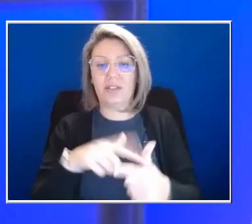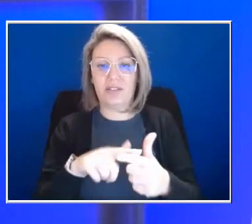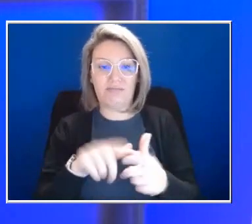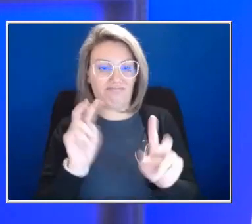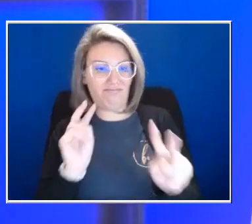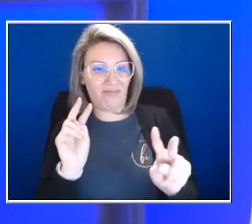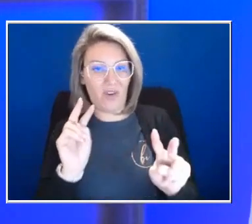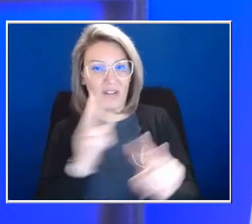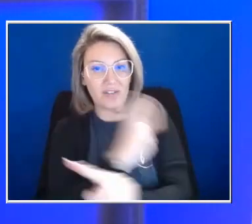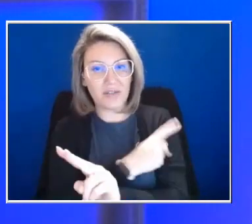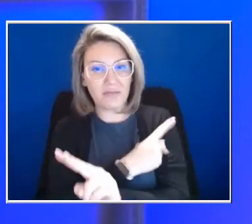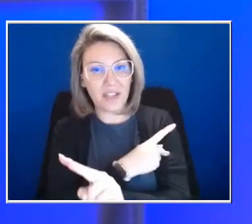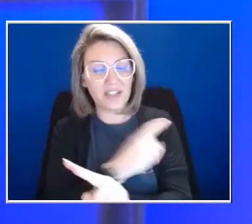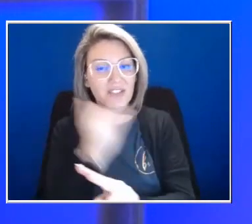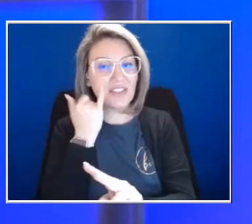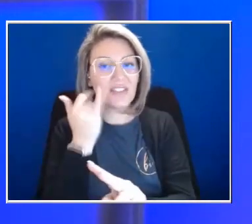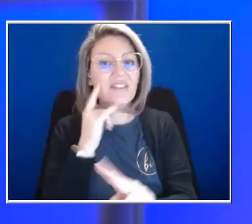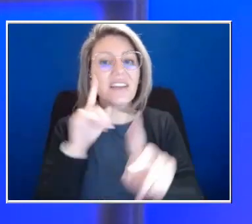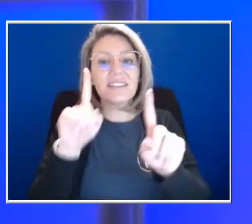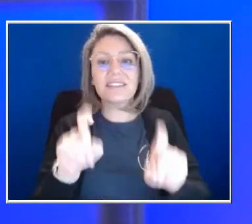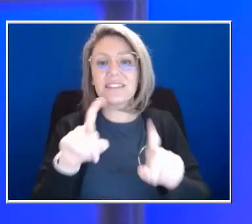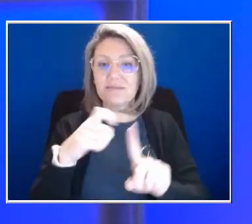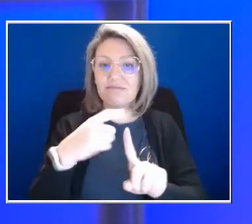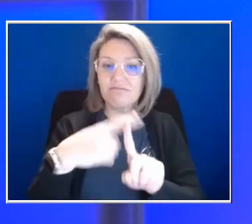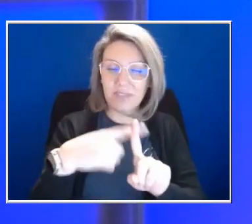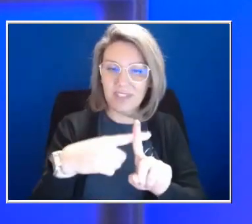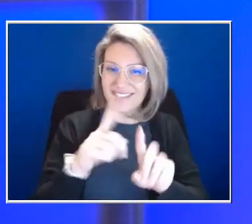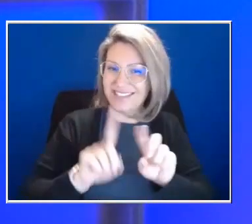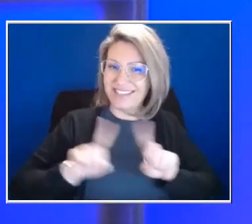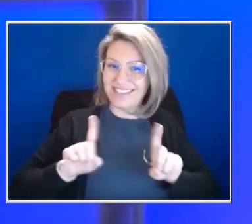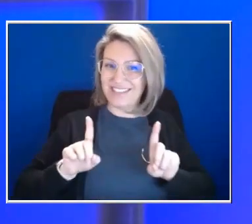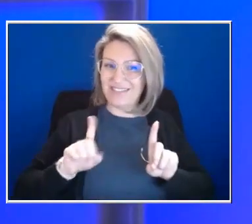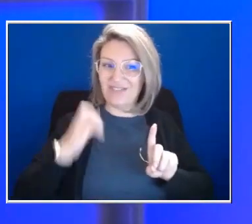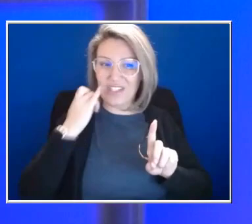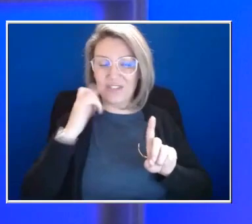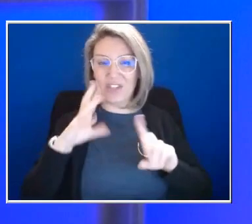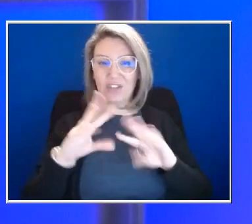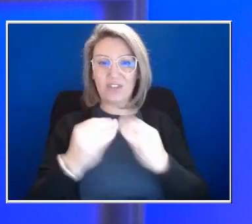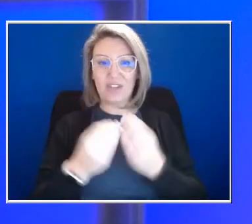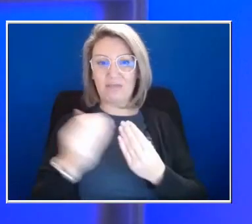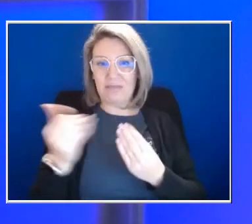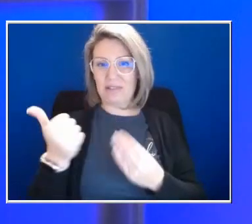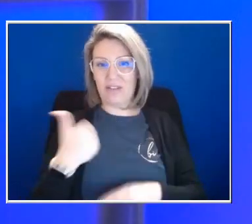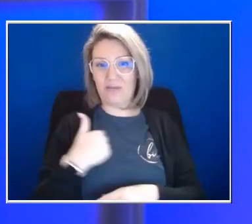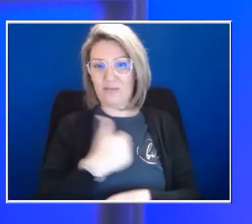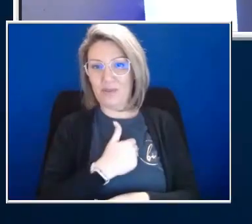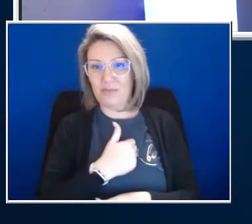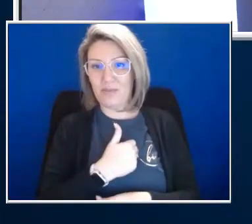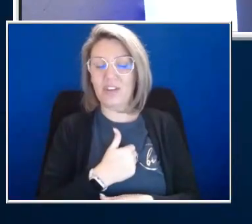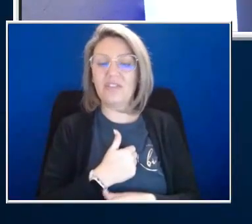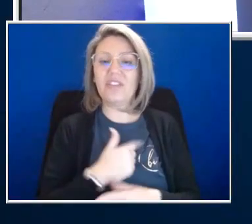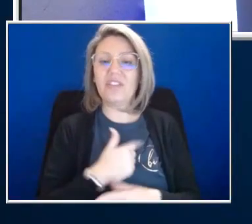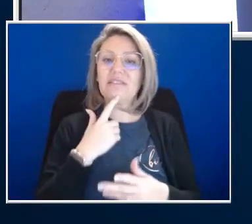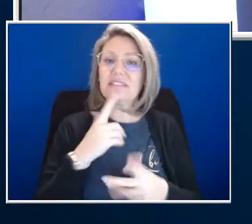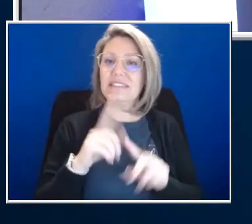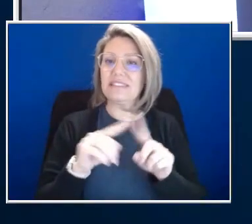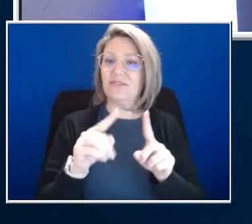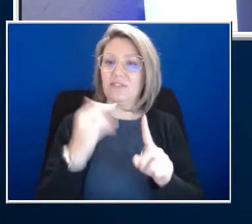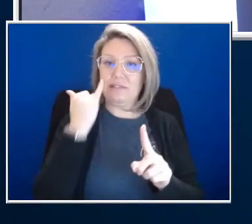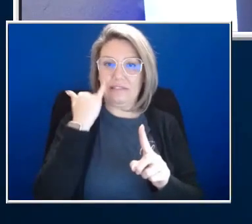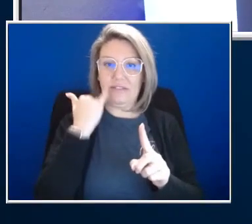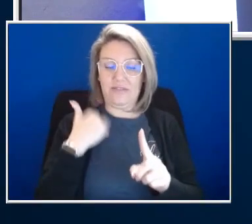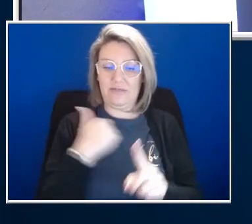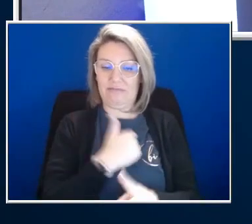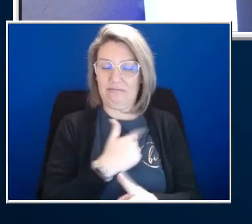test gene positive a little bit differently if if another family member tests gene negative. So, Corey, tell me